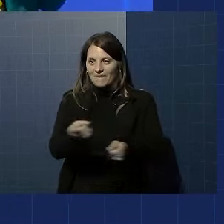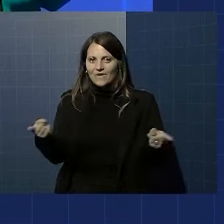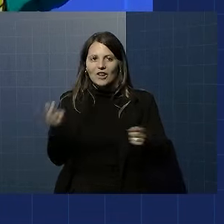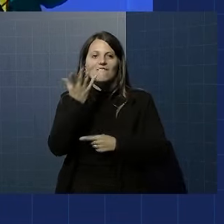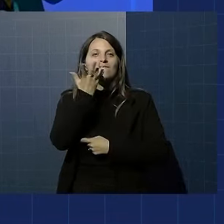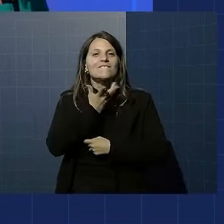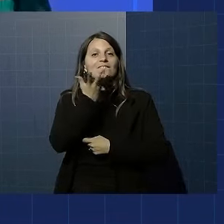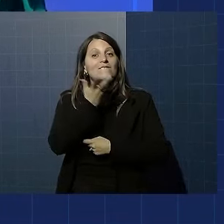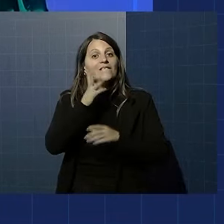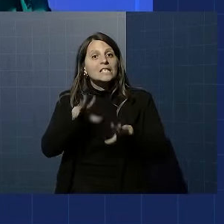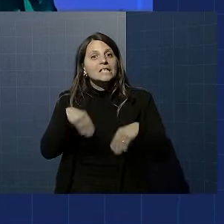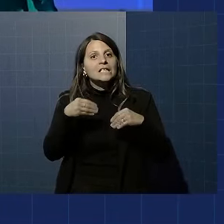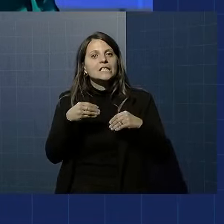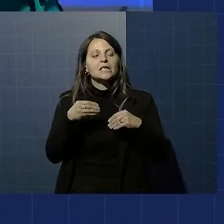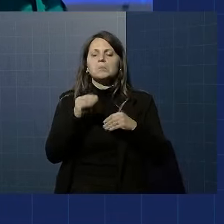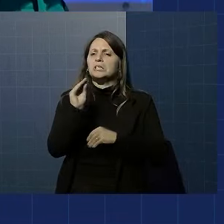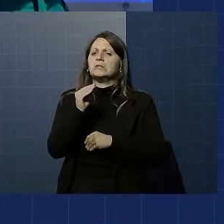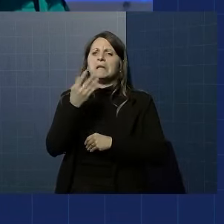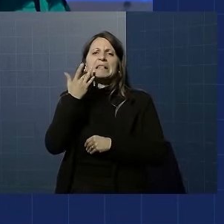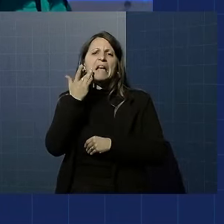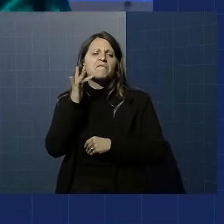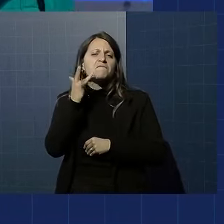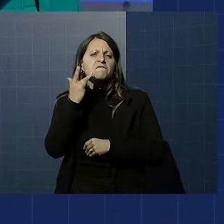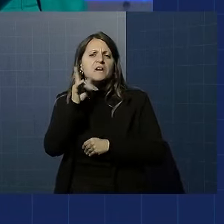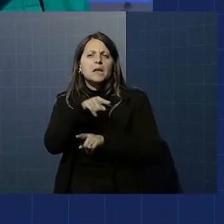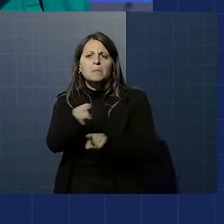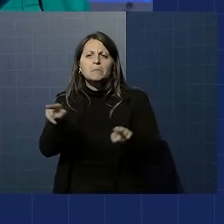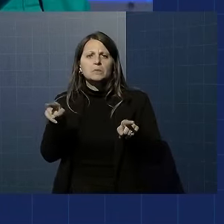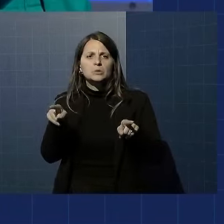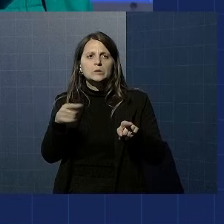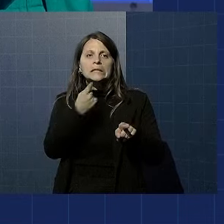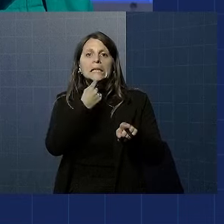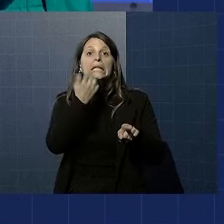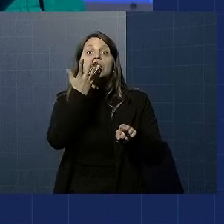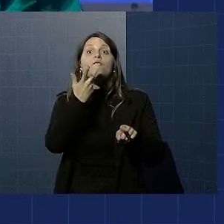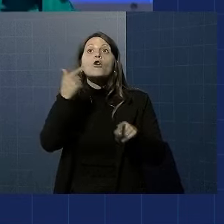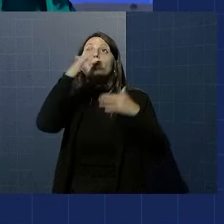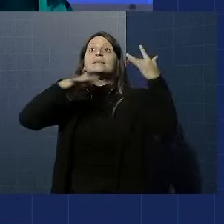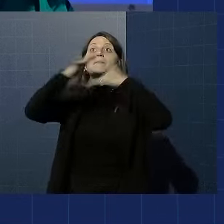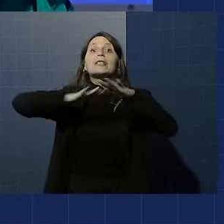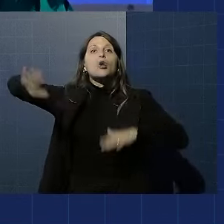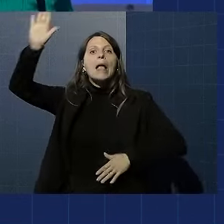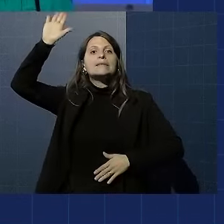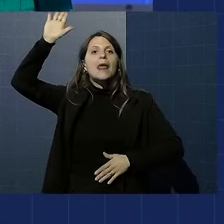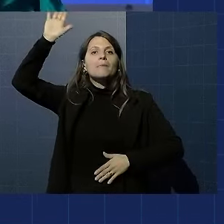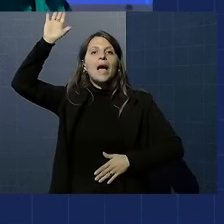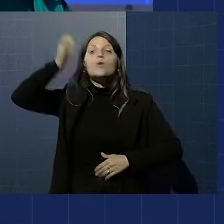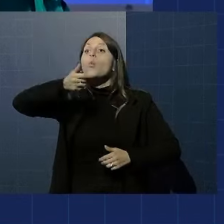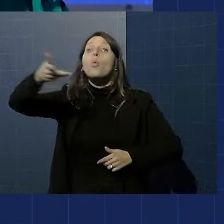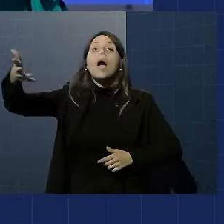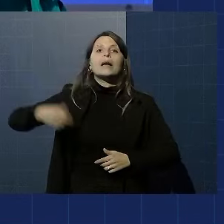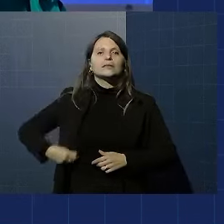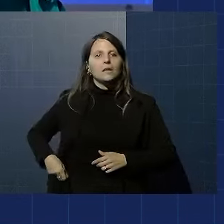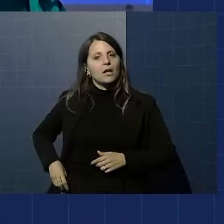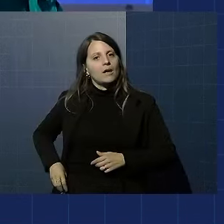Who of you would like to go in space? Raise your hand. Okay, that's quite a